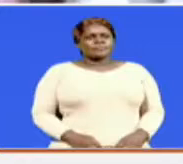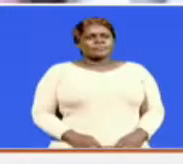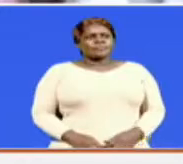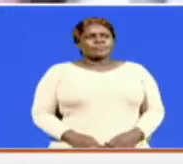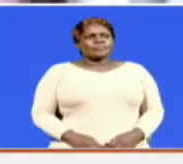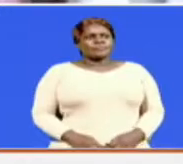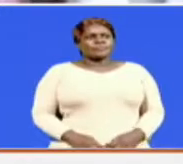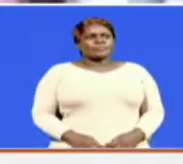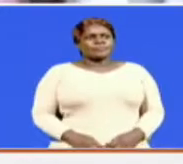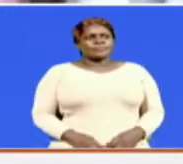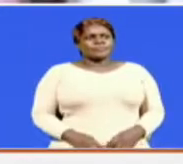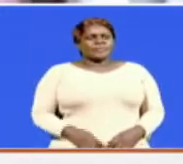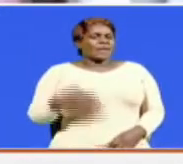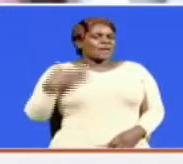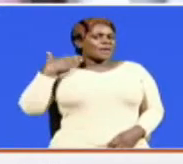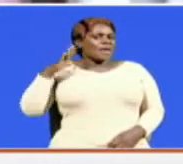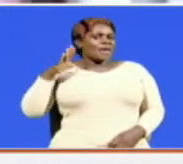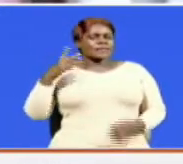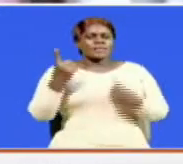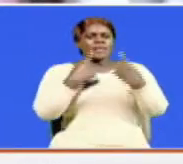Are around incitement